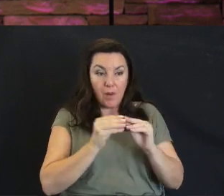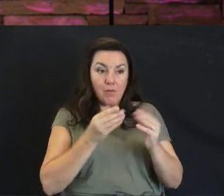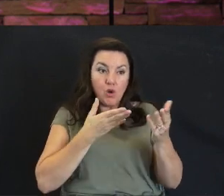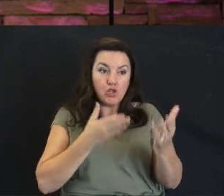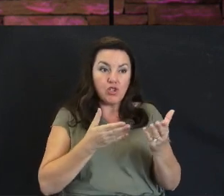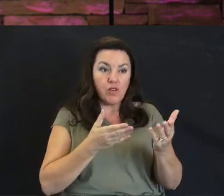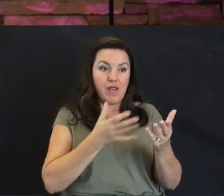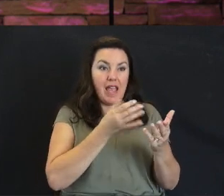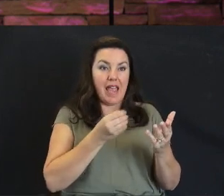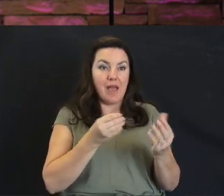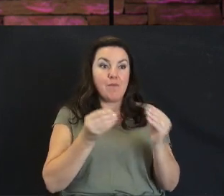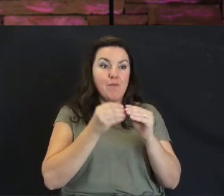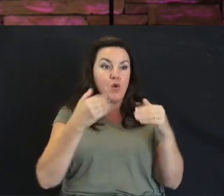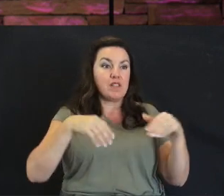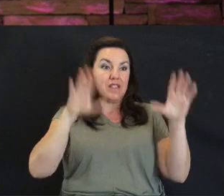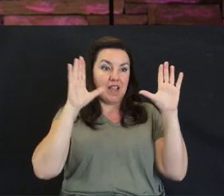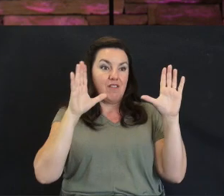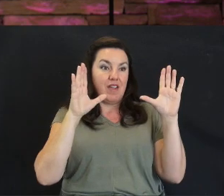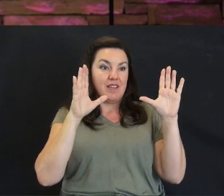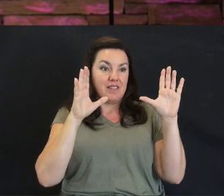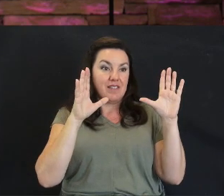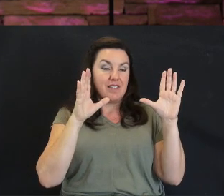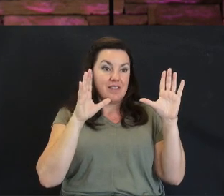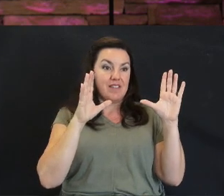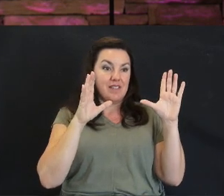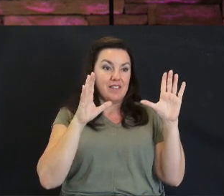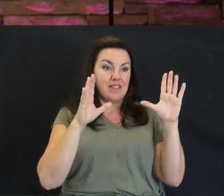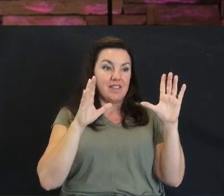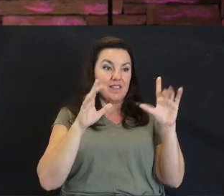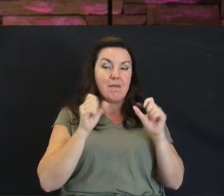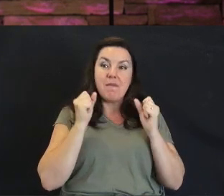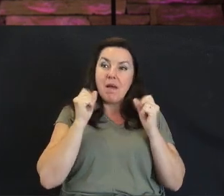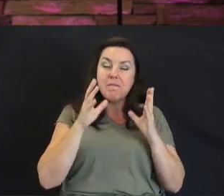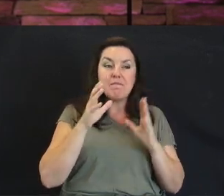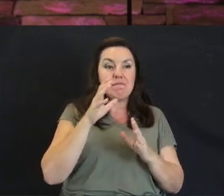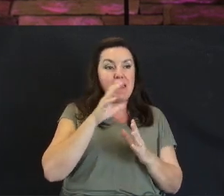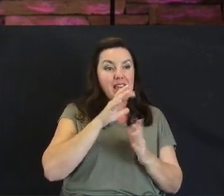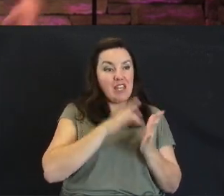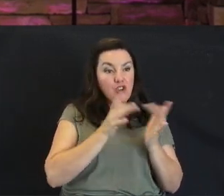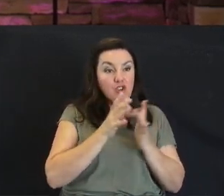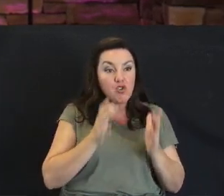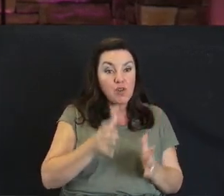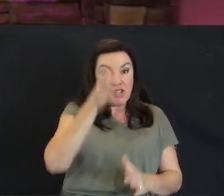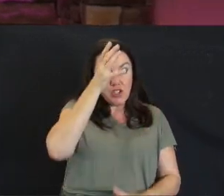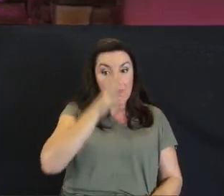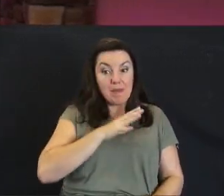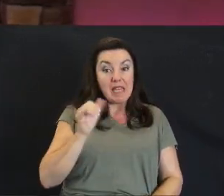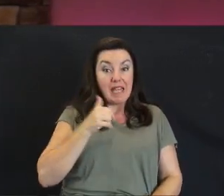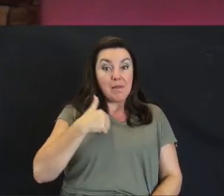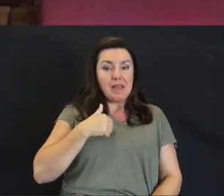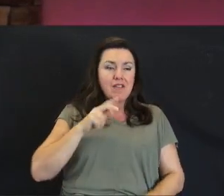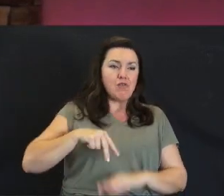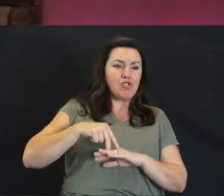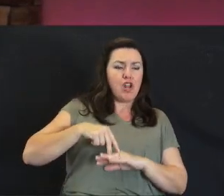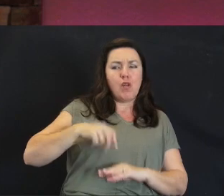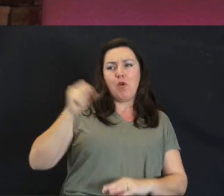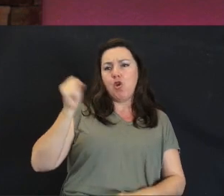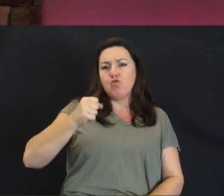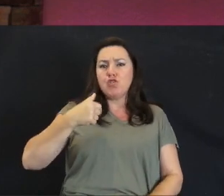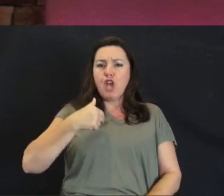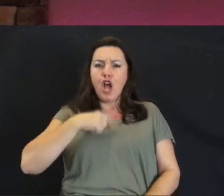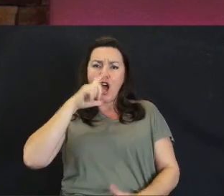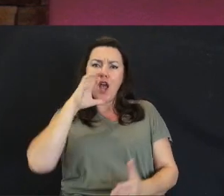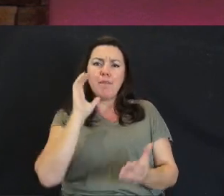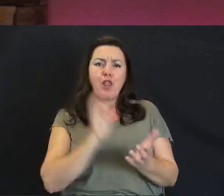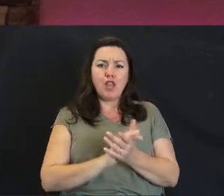And certainly Greater sacrifice Yet many Christian men Like myself Will stand up And go Oh yeah I